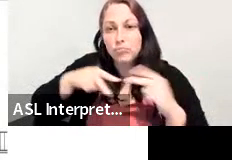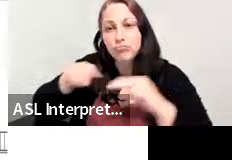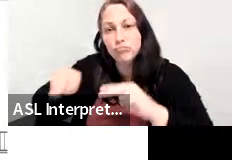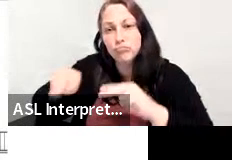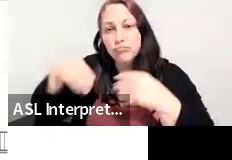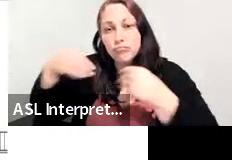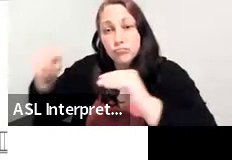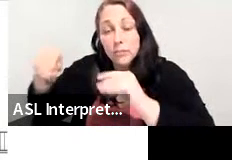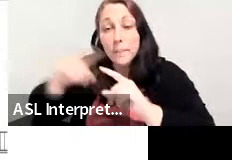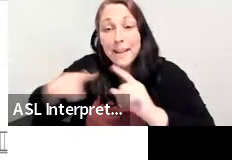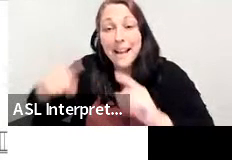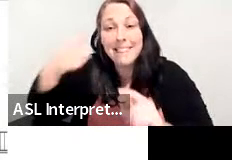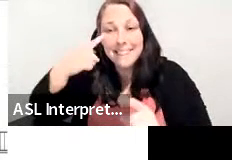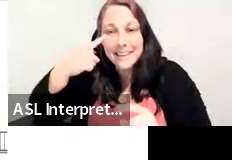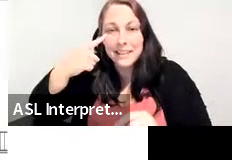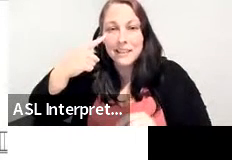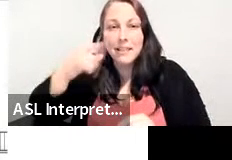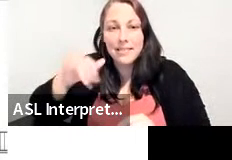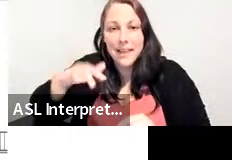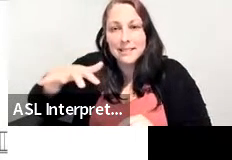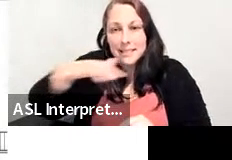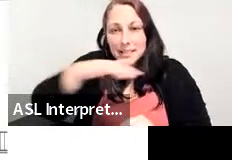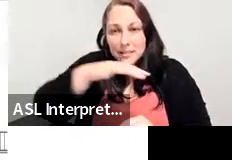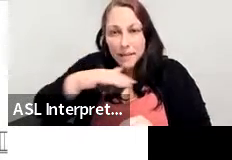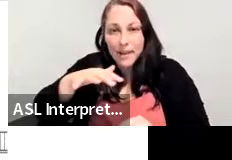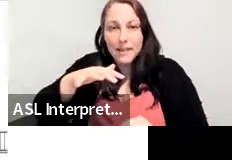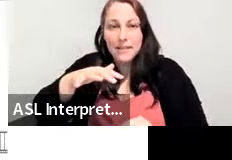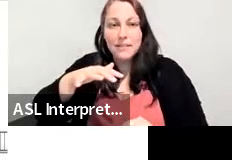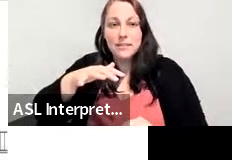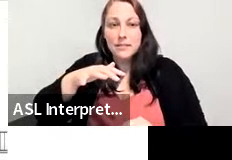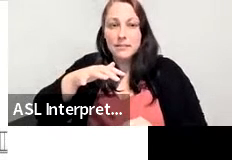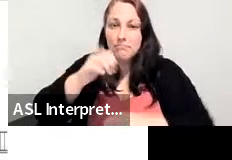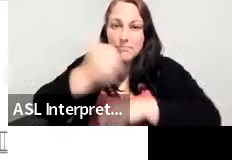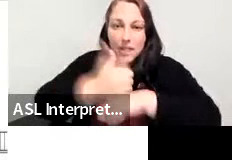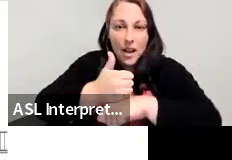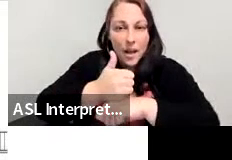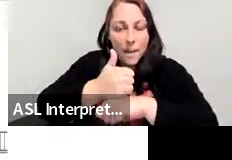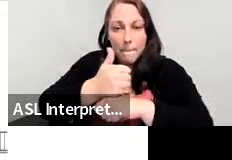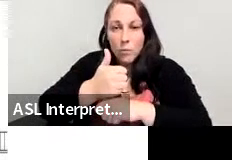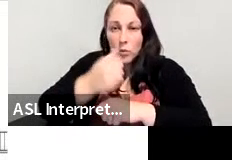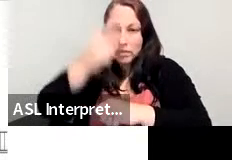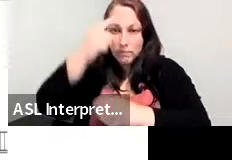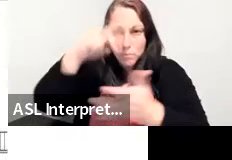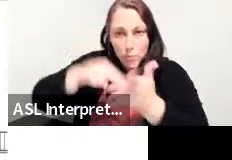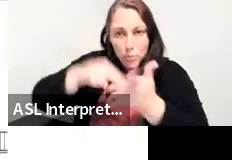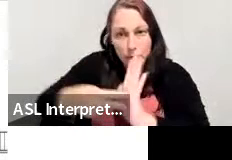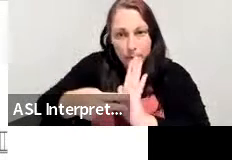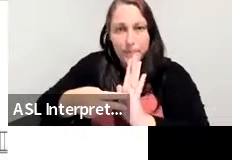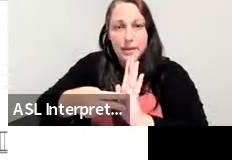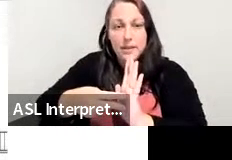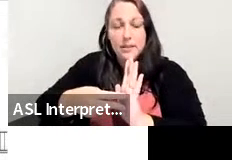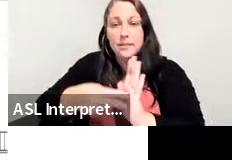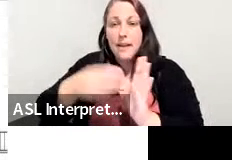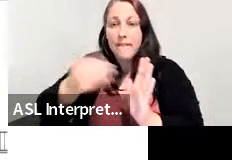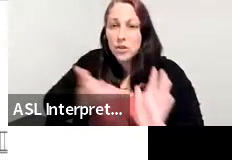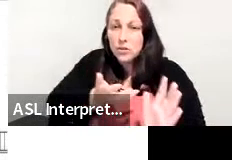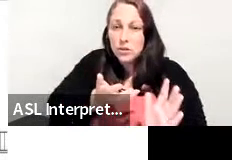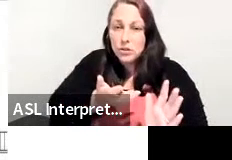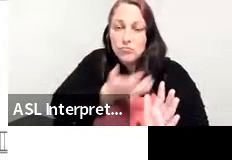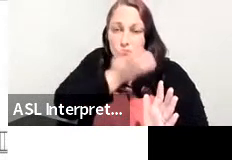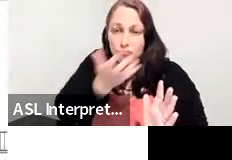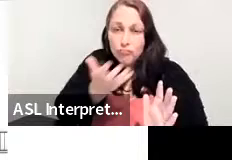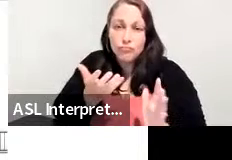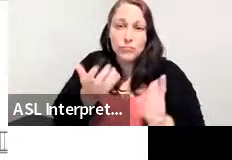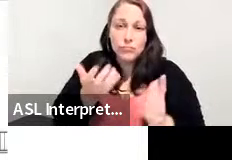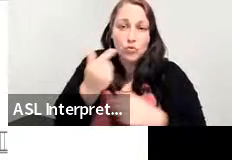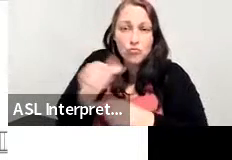it. You know, it's really something that's lacking. People are, I think, pining for a little bit more of that lush green. You know, it's such a